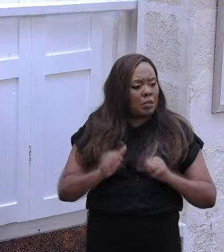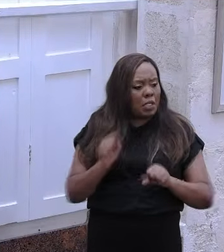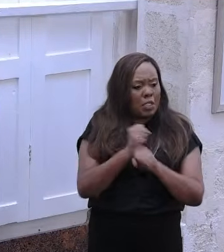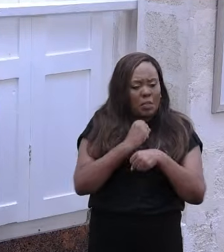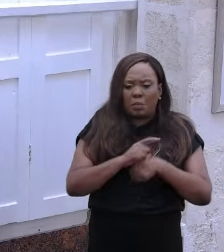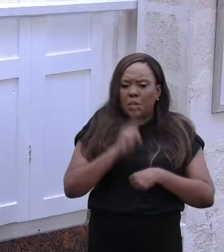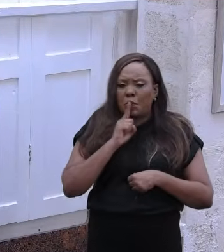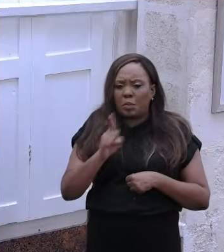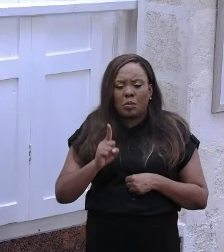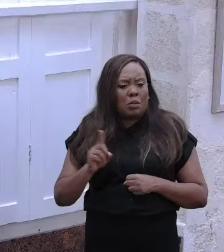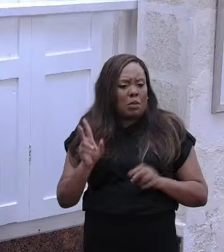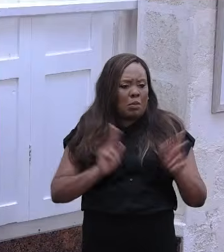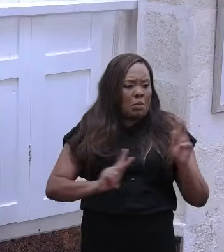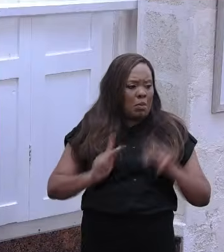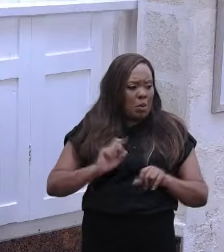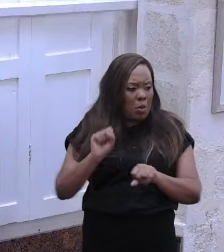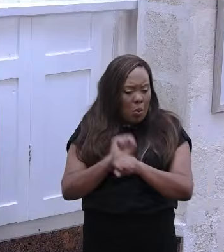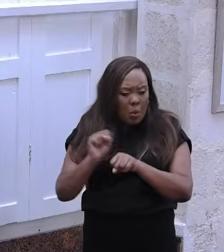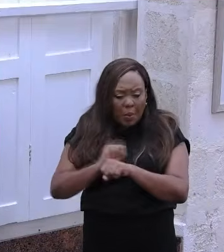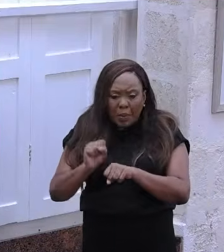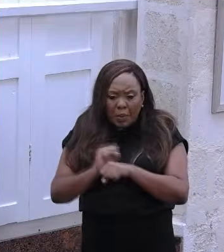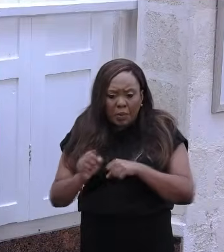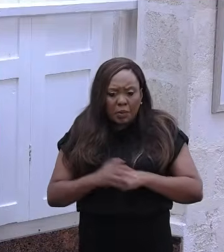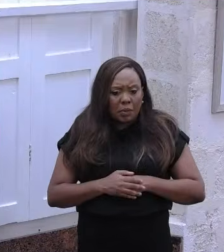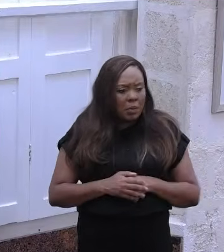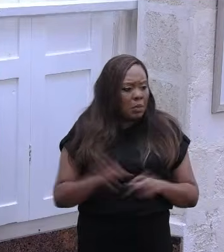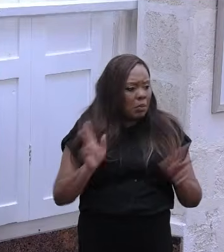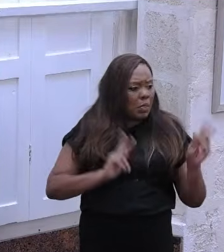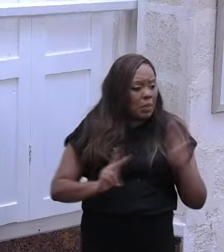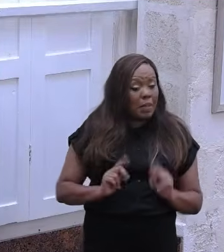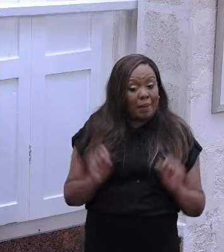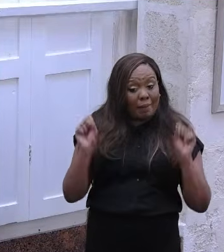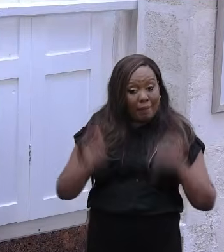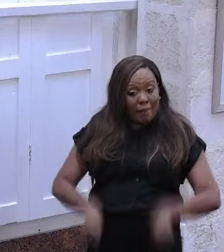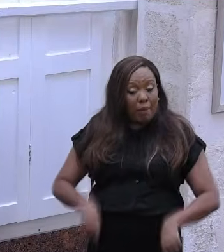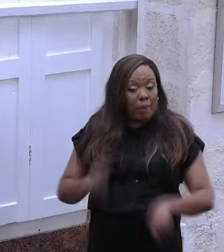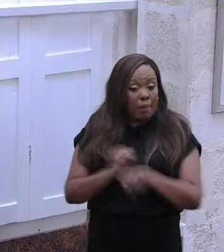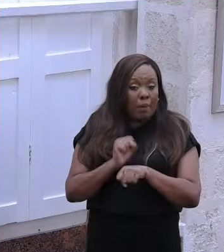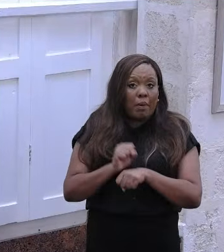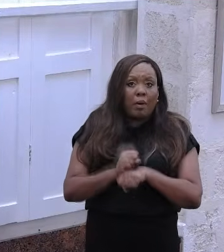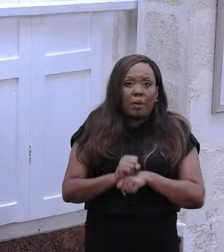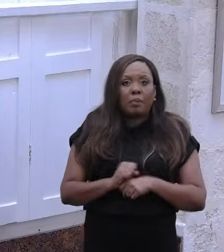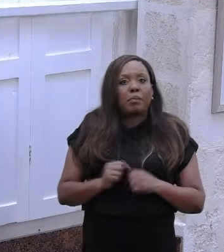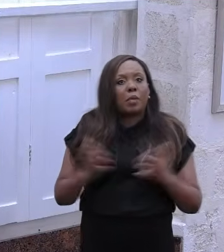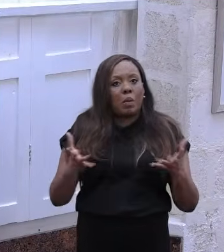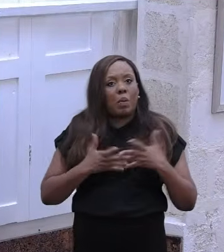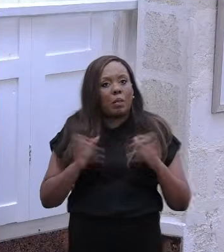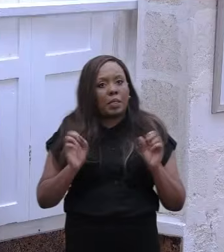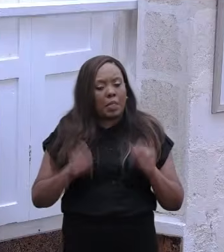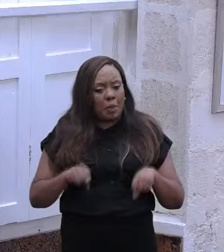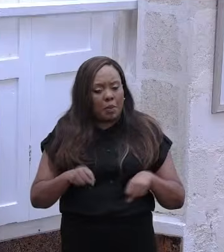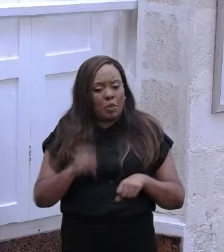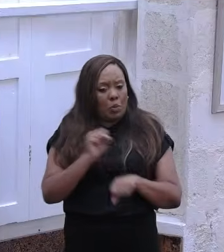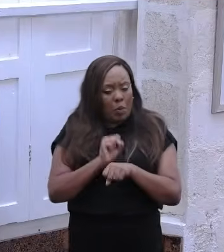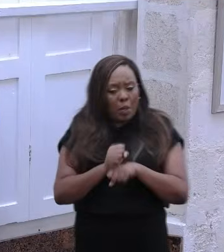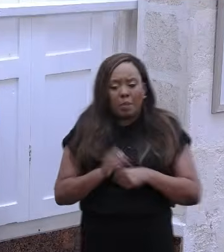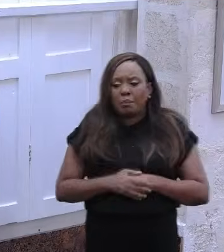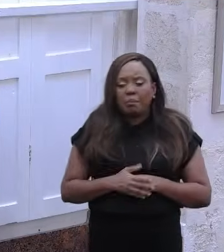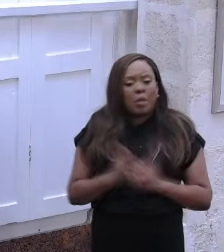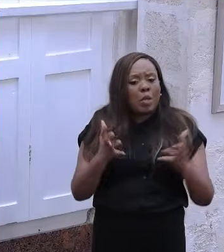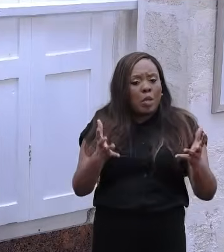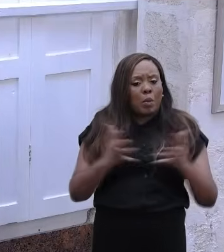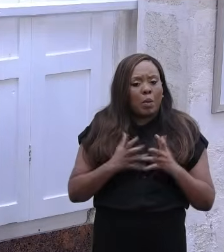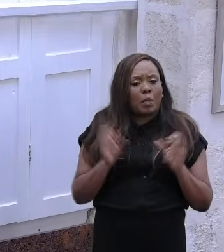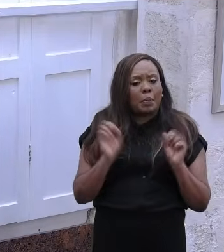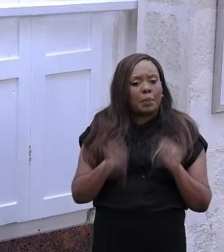people of working age, to be able to offset what is happening with the seniors in our community, and